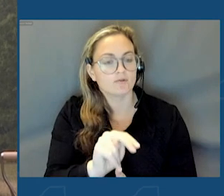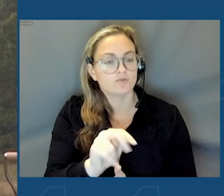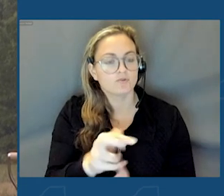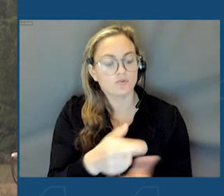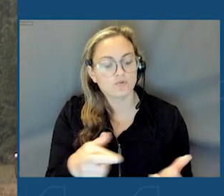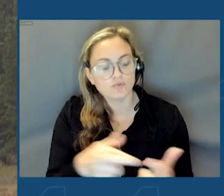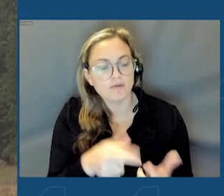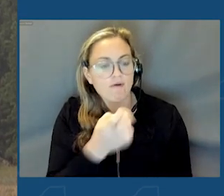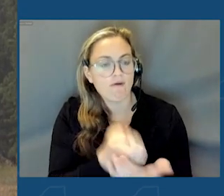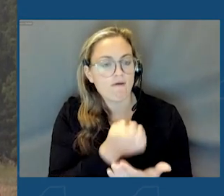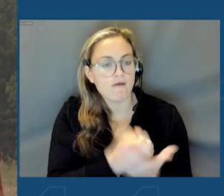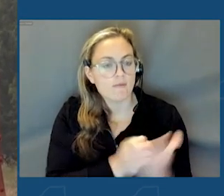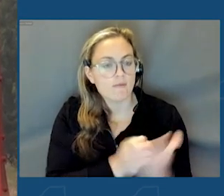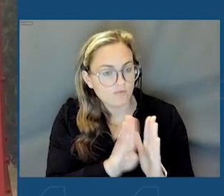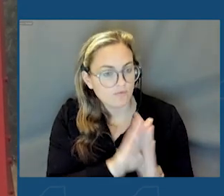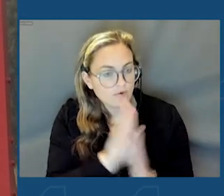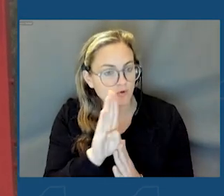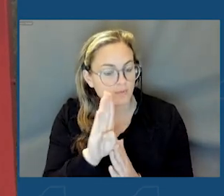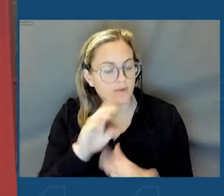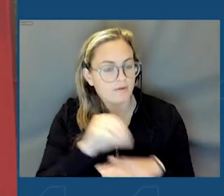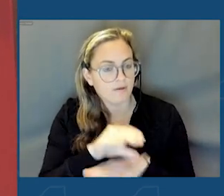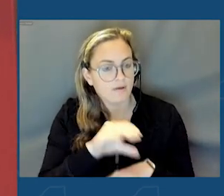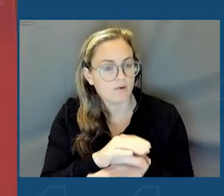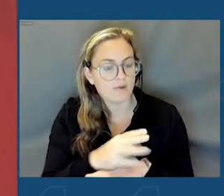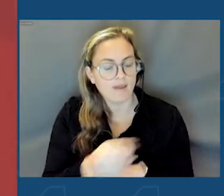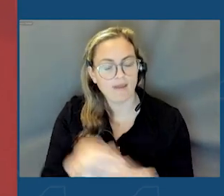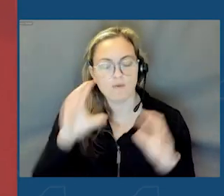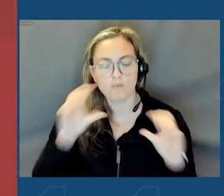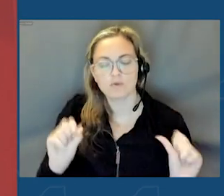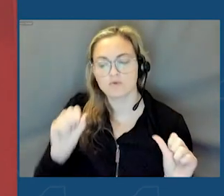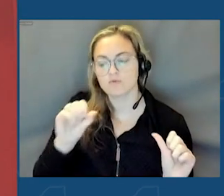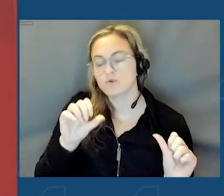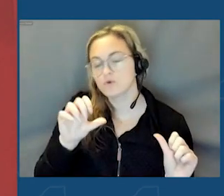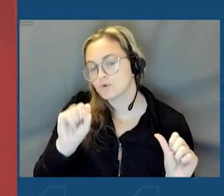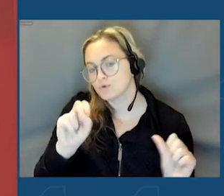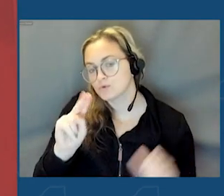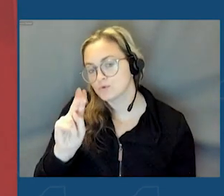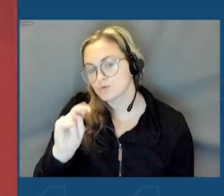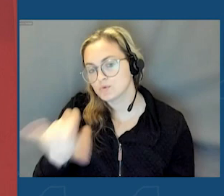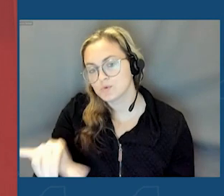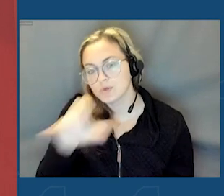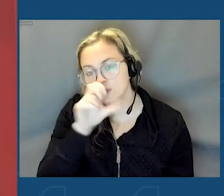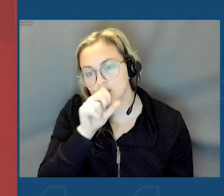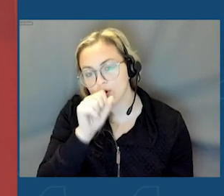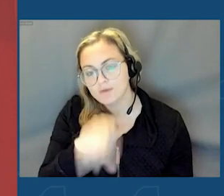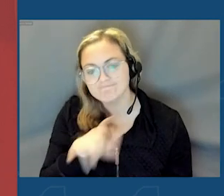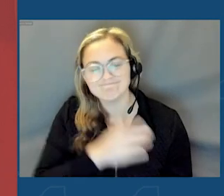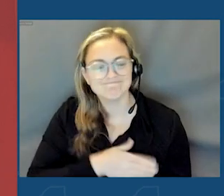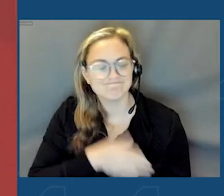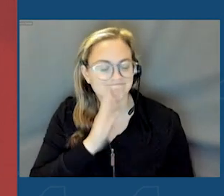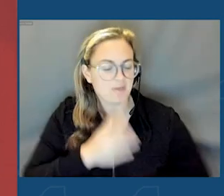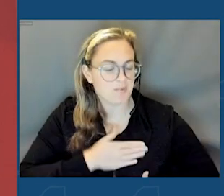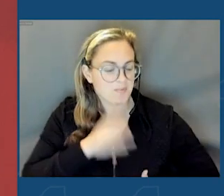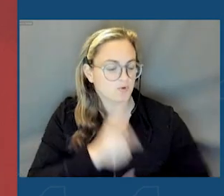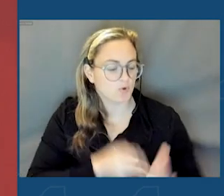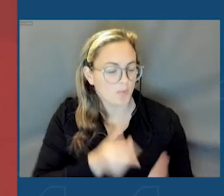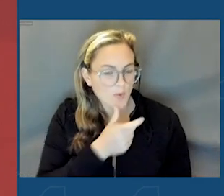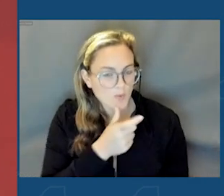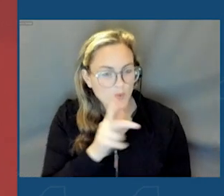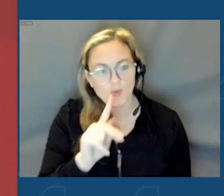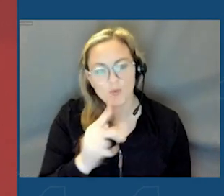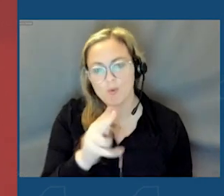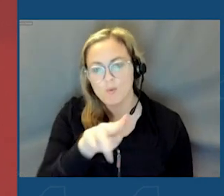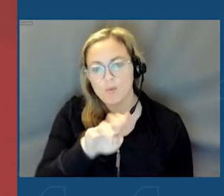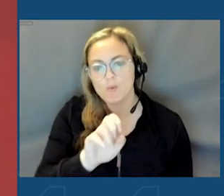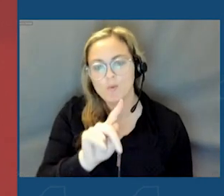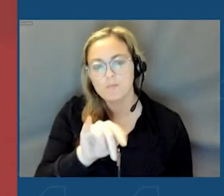Council and also president of SUNY Orange. I am pleased to be joined by Hope Knight, president and CEO